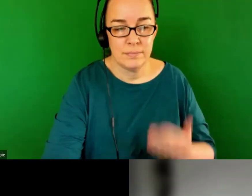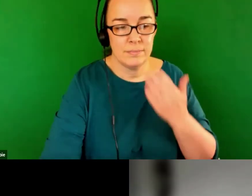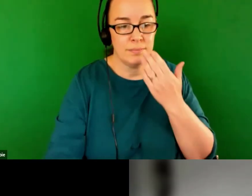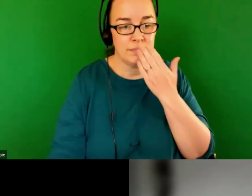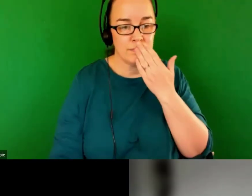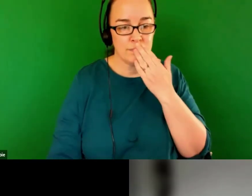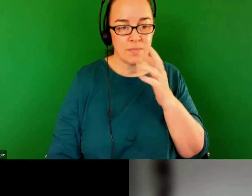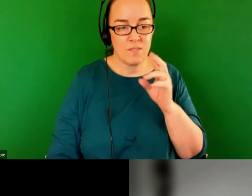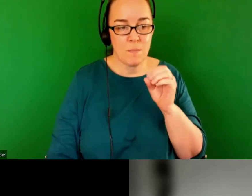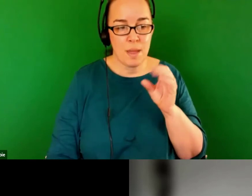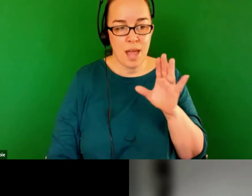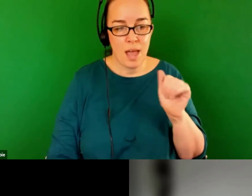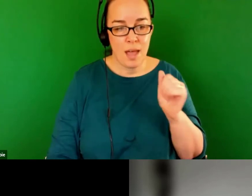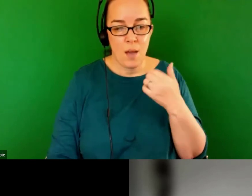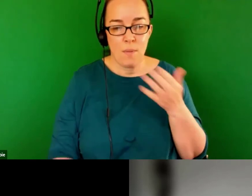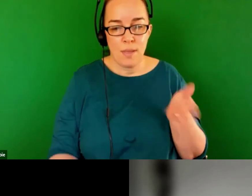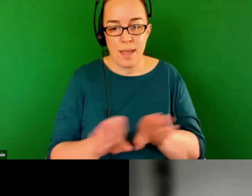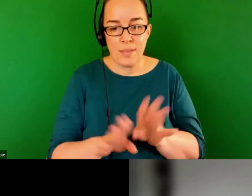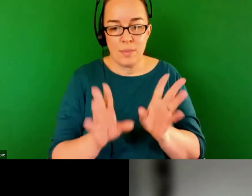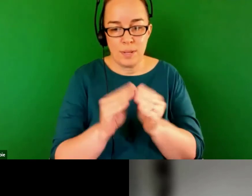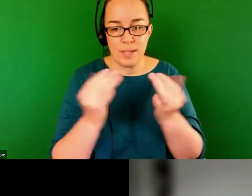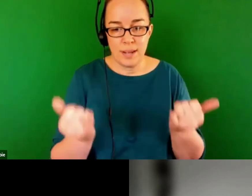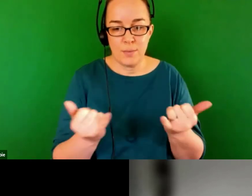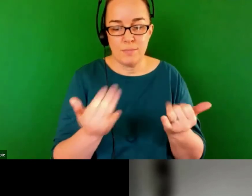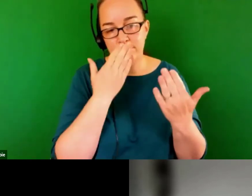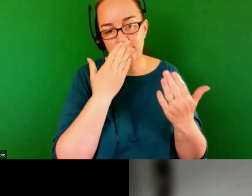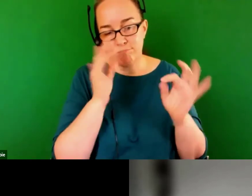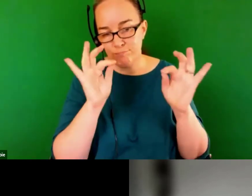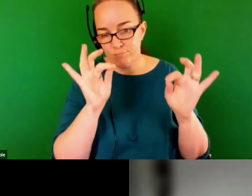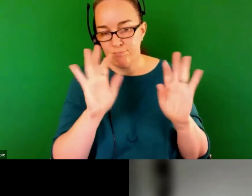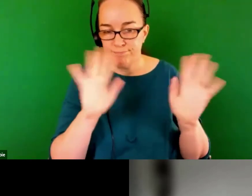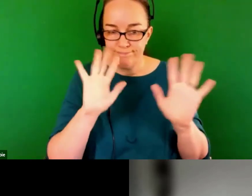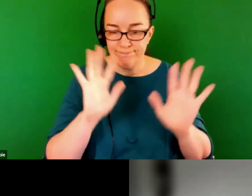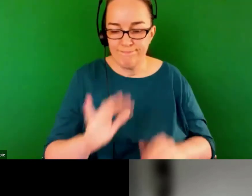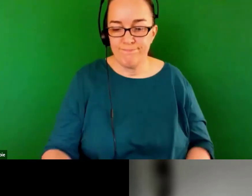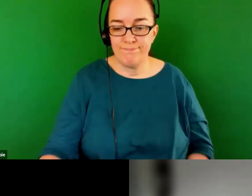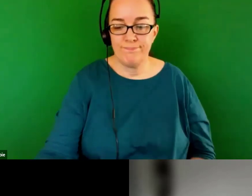I think Thank you. I'll end the meeting now. Okay, thank you. Bye.